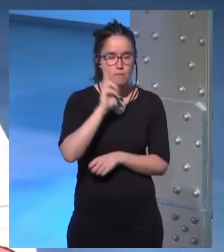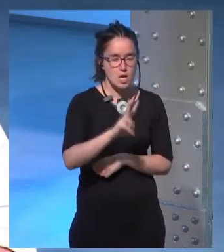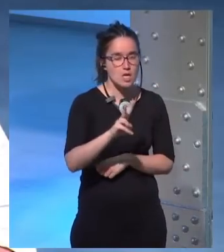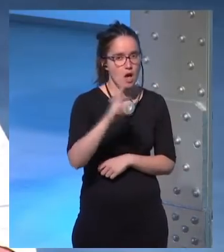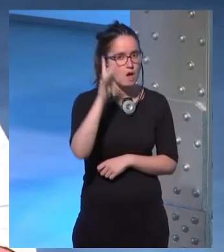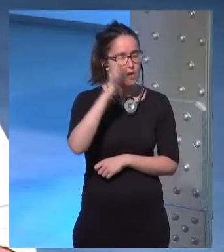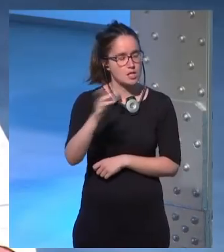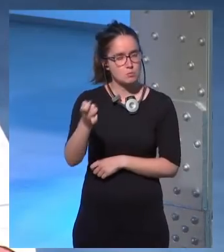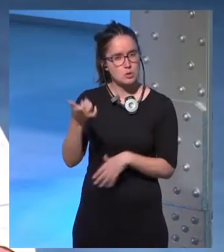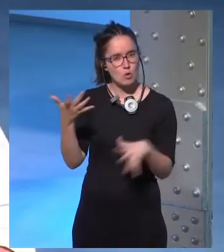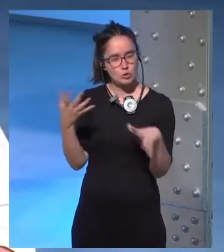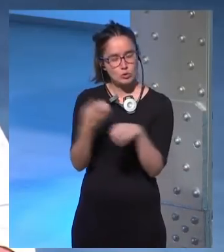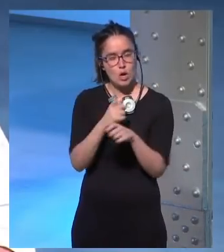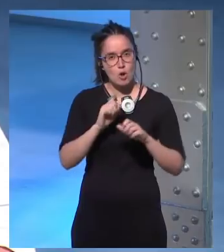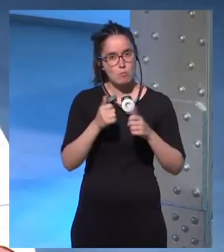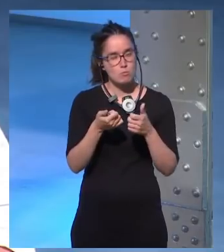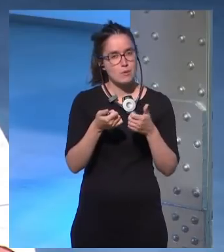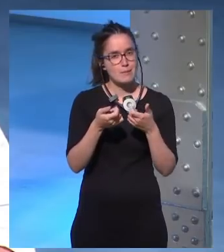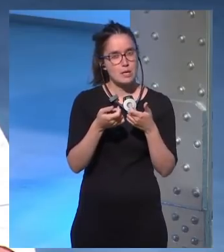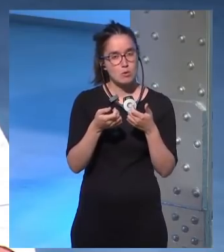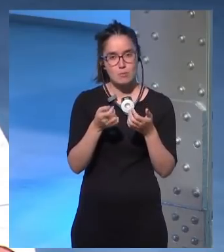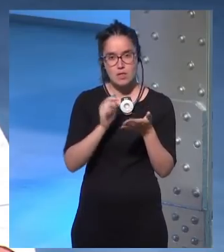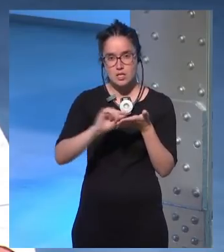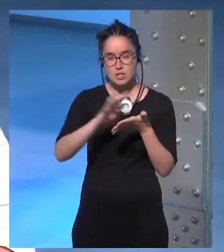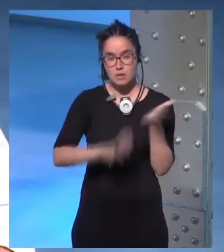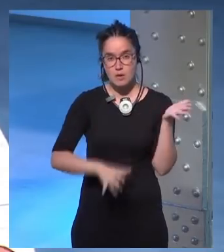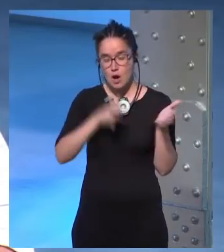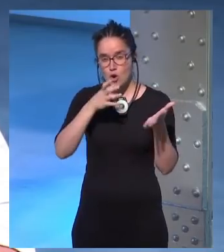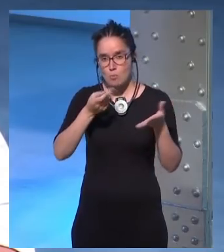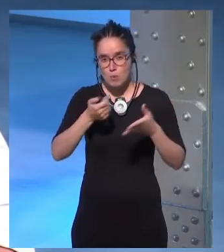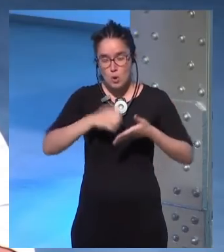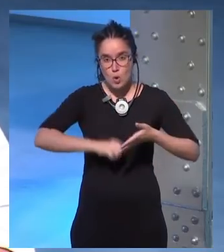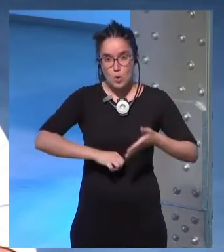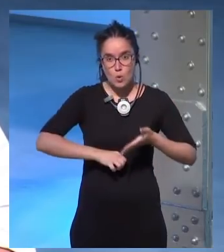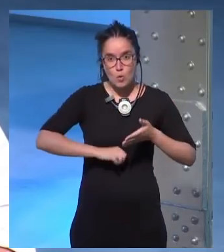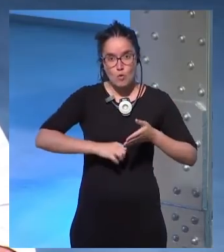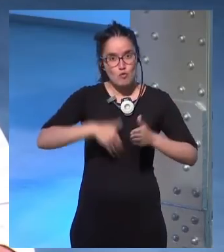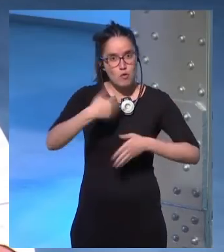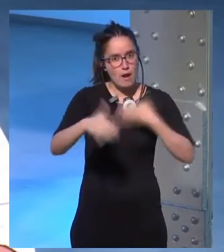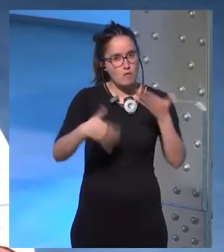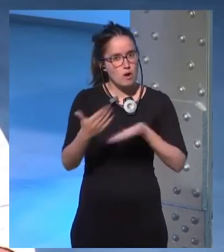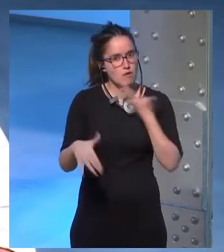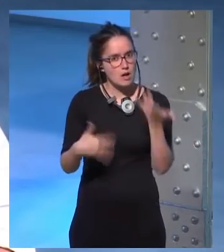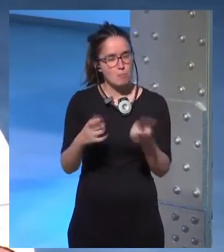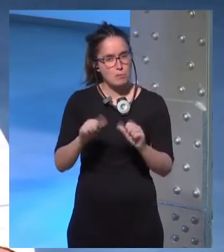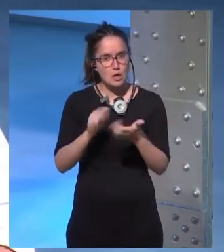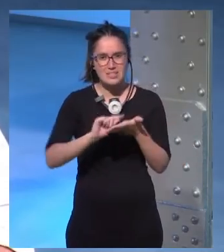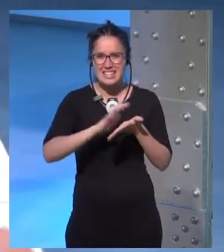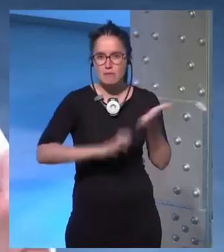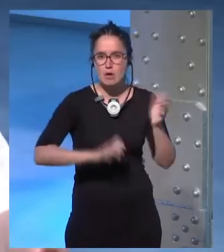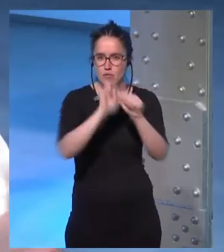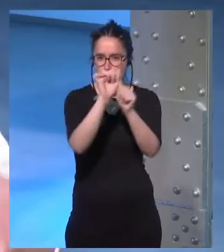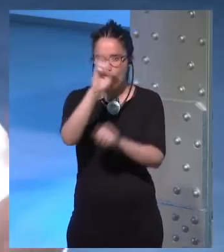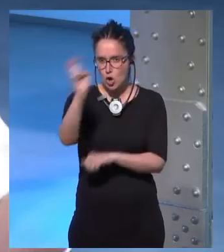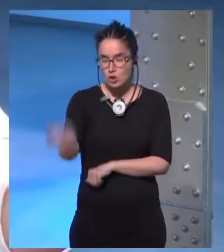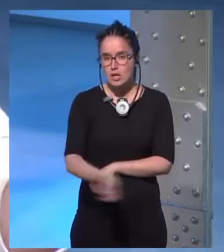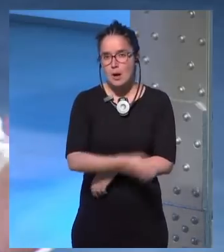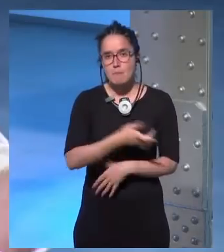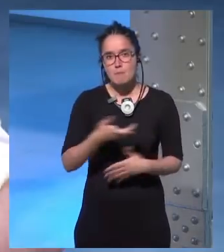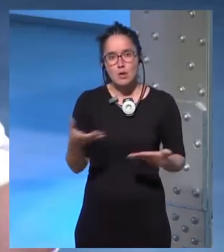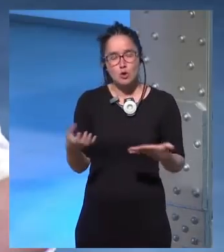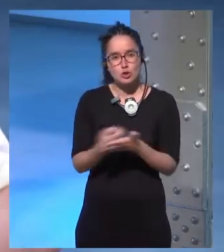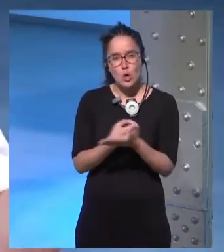how things can be different, and it's a massive power of science fiction. Unfortunately, all these dystopias that we thought were like,